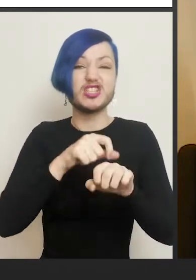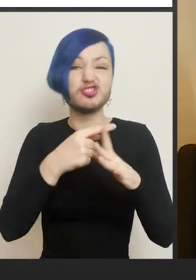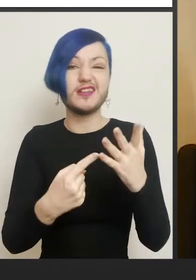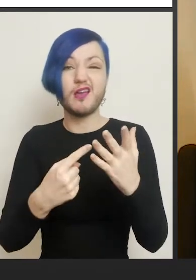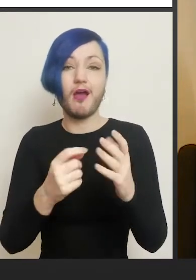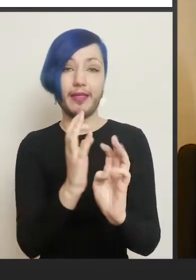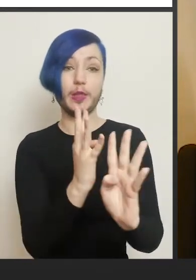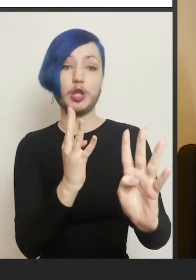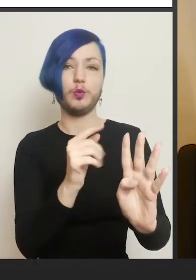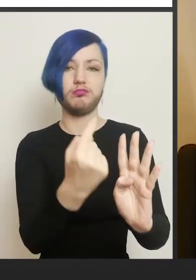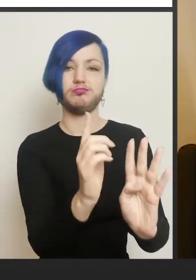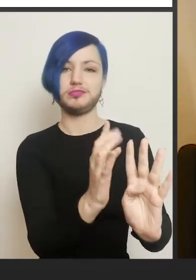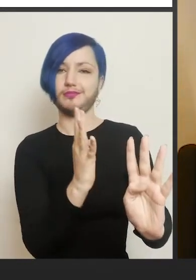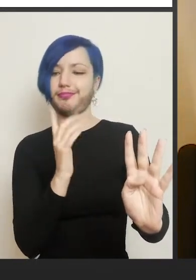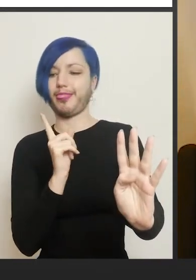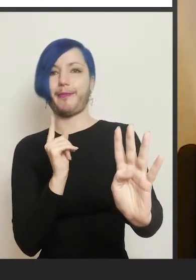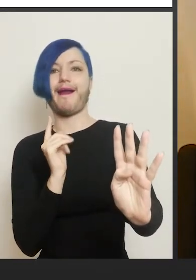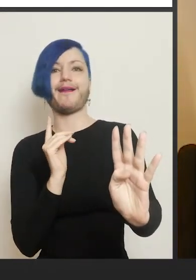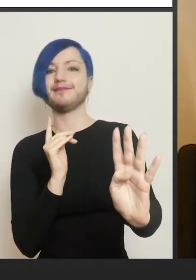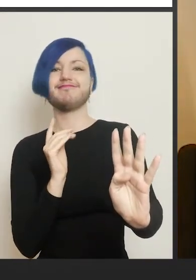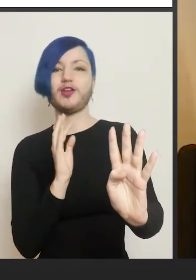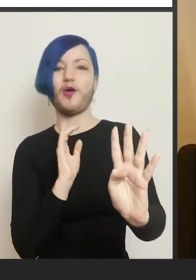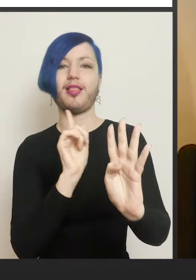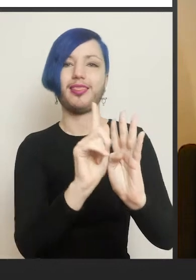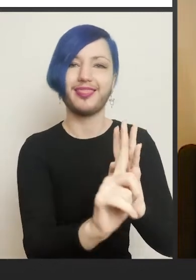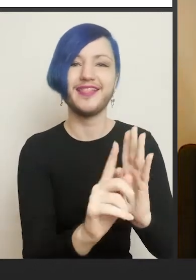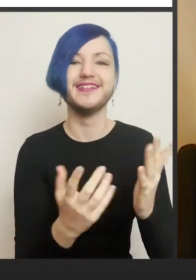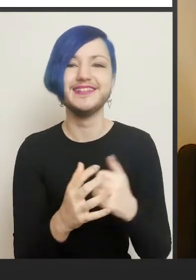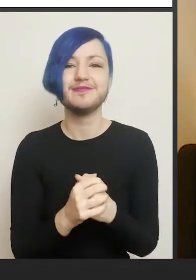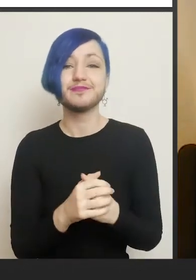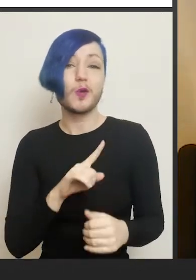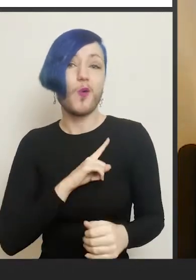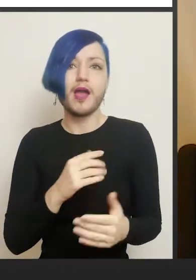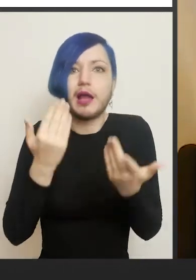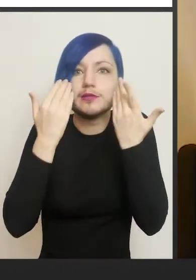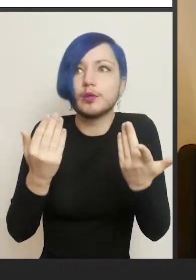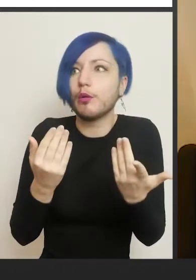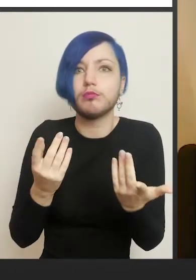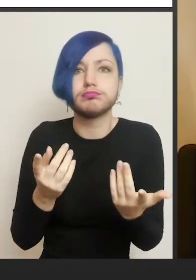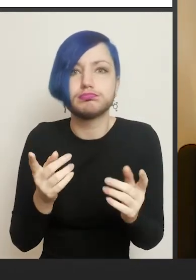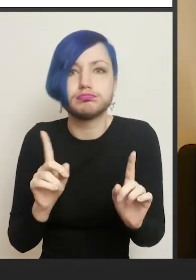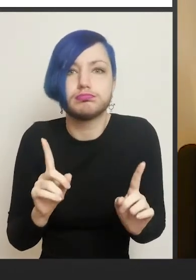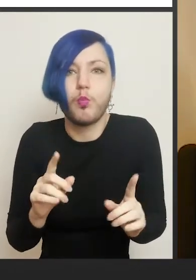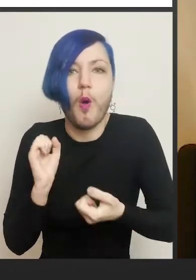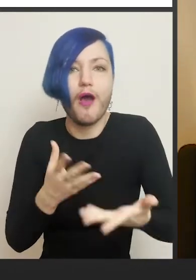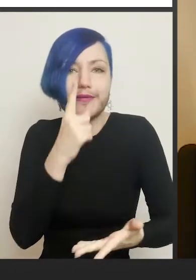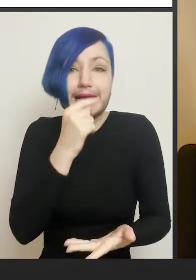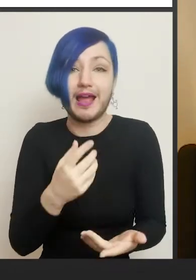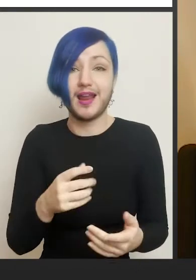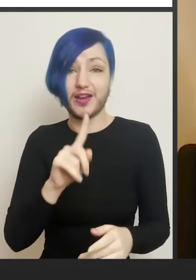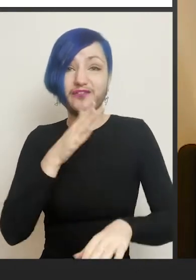queue for me. Yeah. Mostly because I don't even know what I can sort of like do. I was laughed at when I first approached,